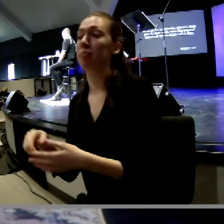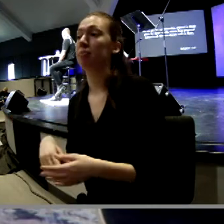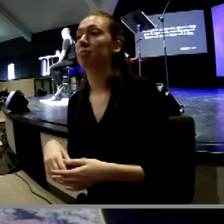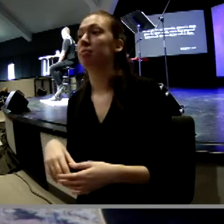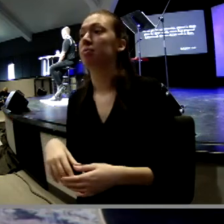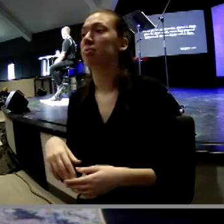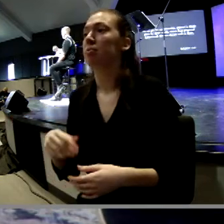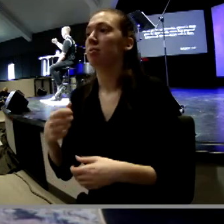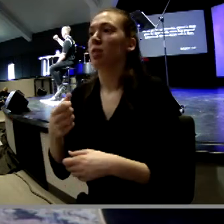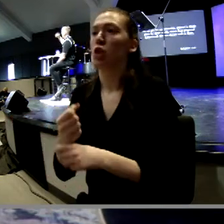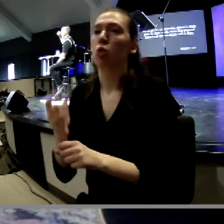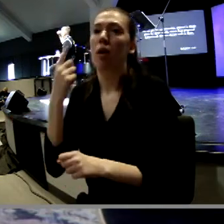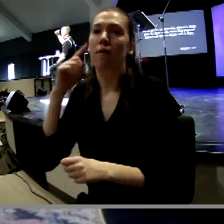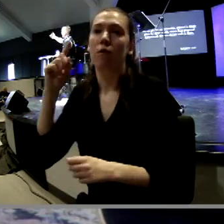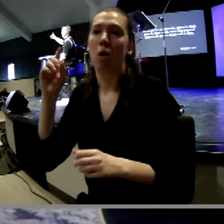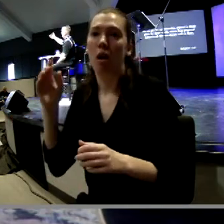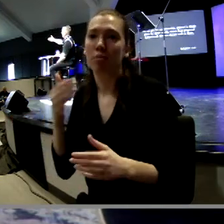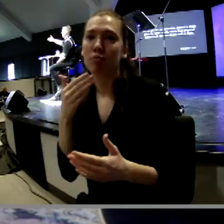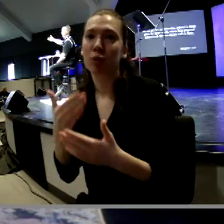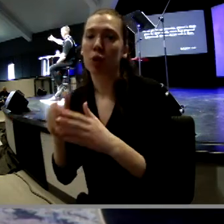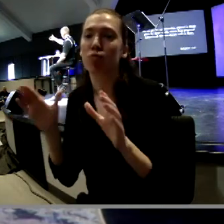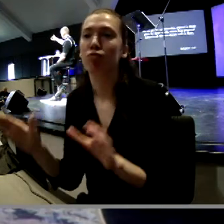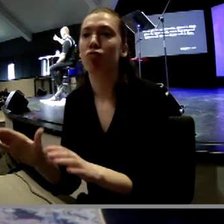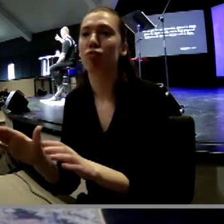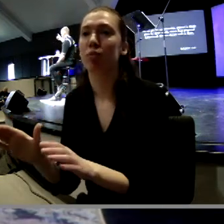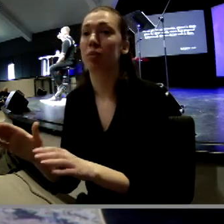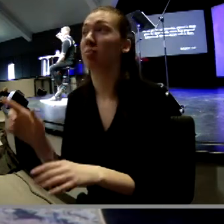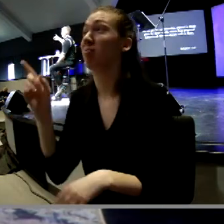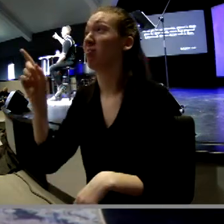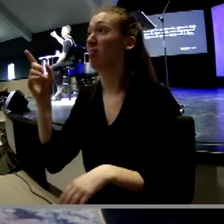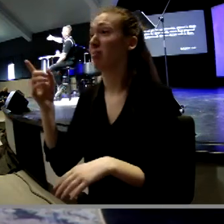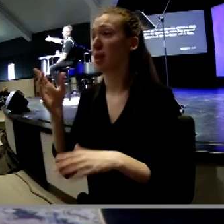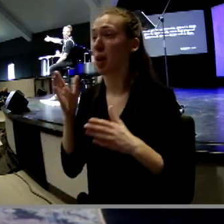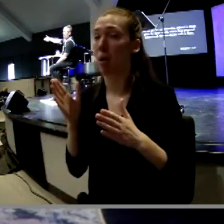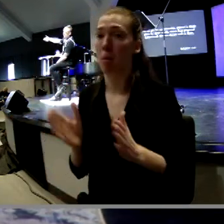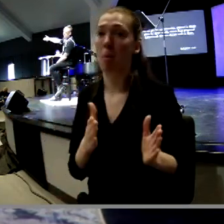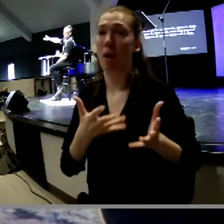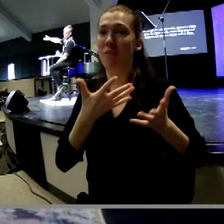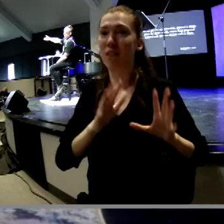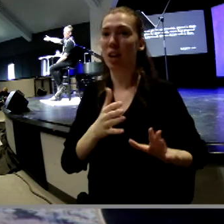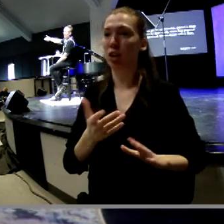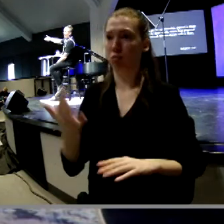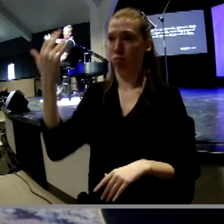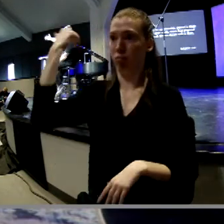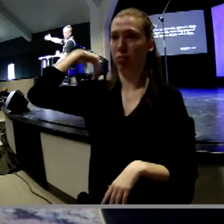works. The God has prepared in advance for us to do.